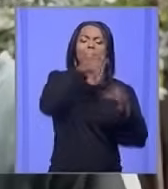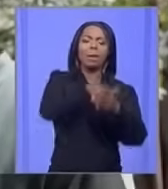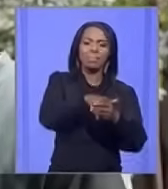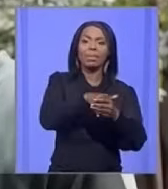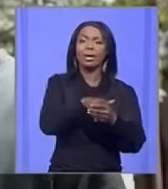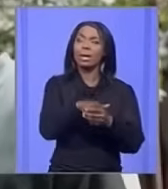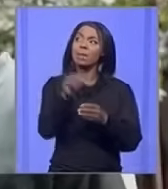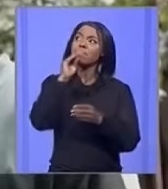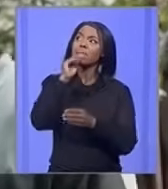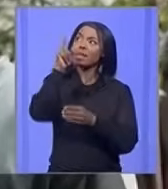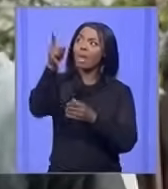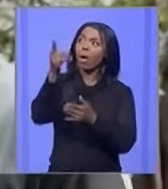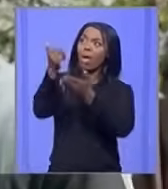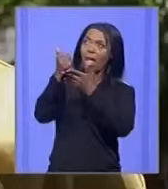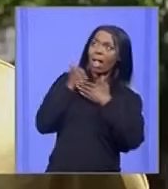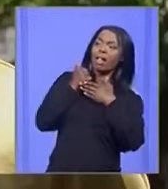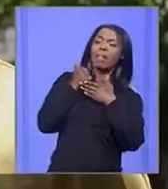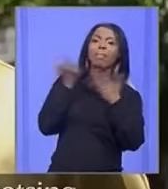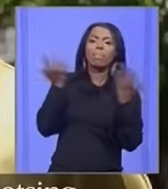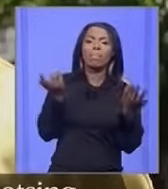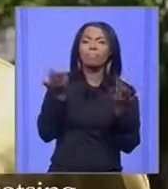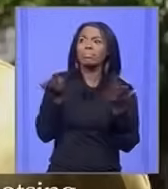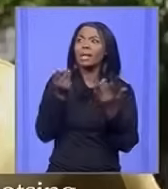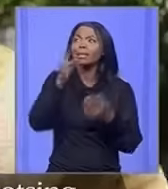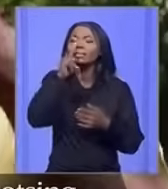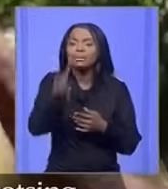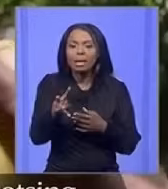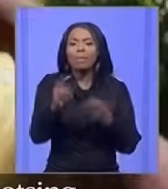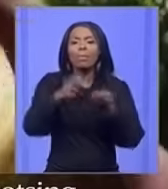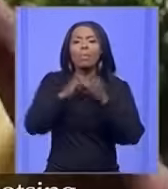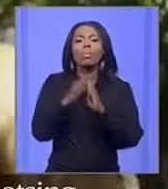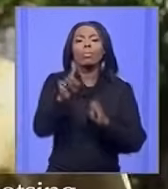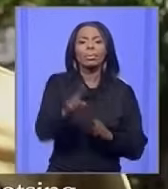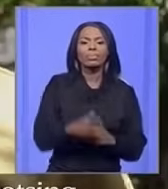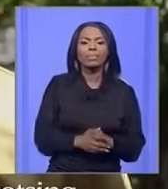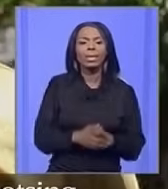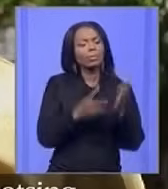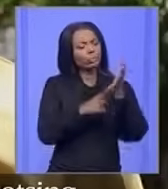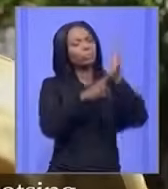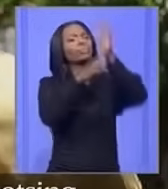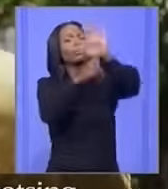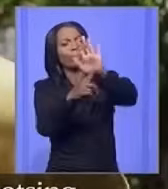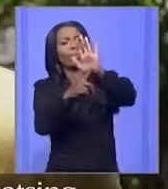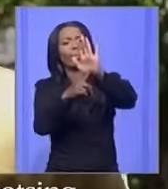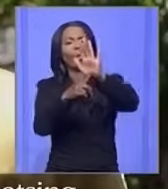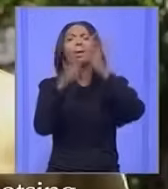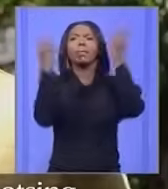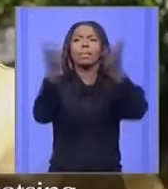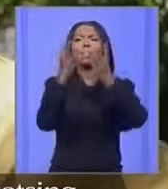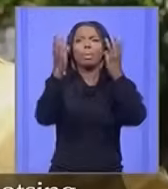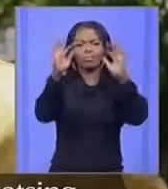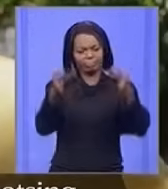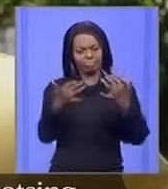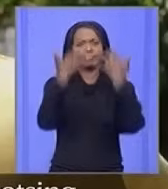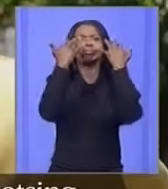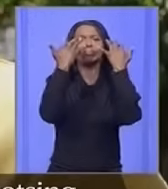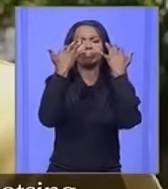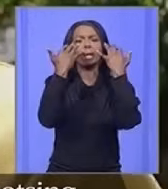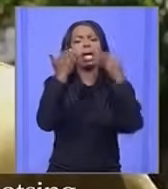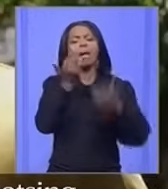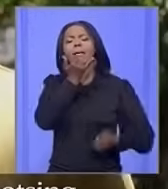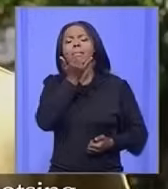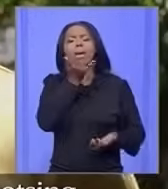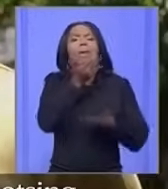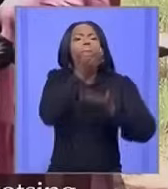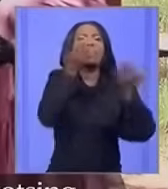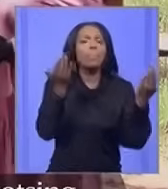to see a problem like that. I want you to show this to the people, that they can see we are not happy in